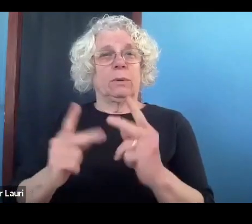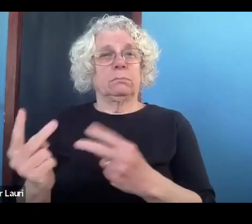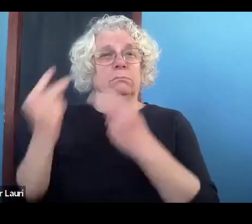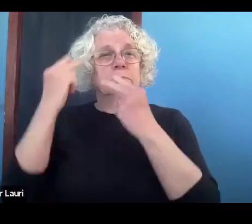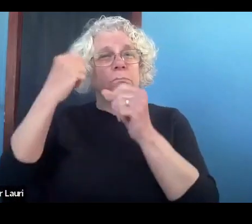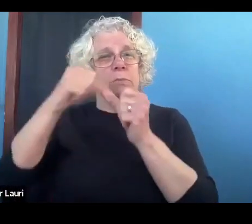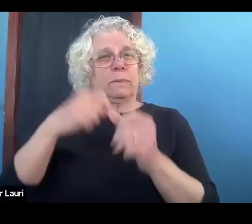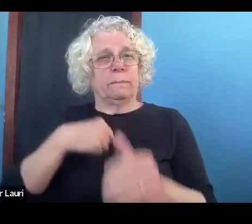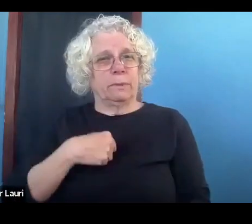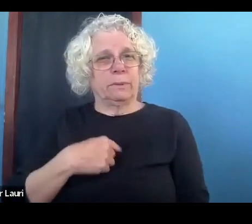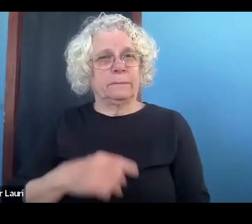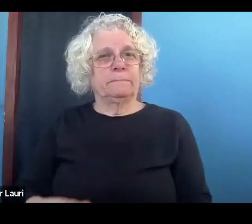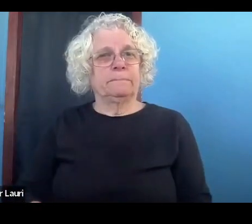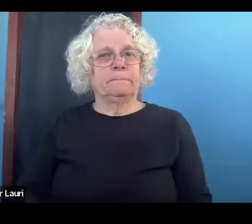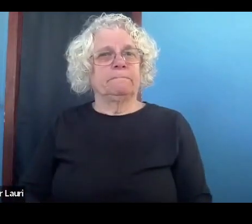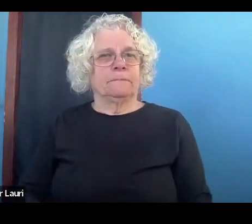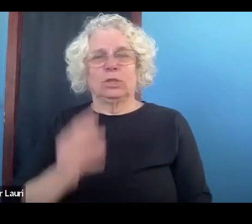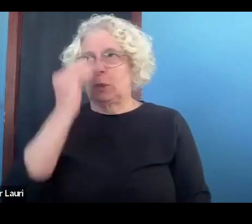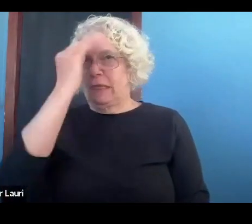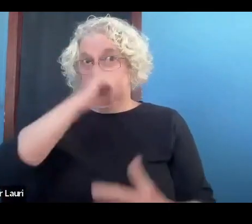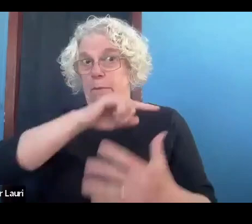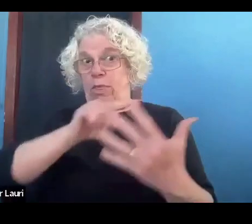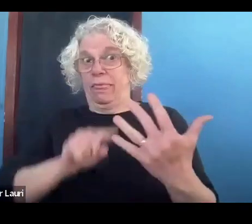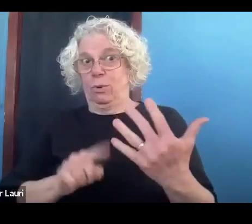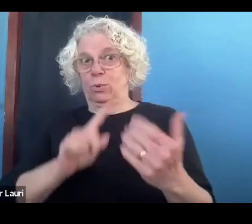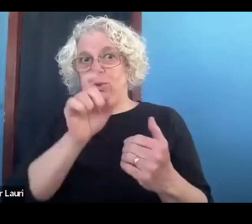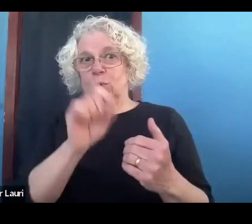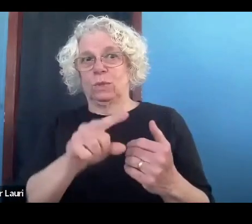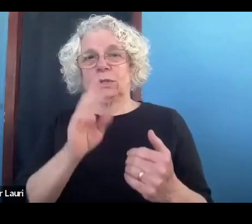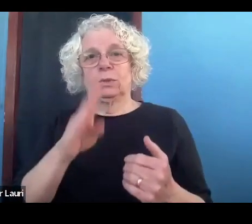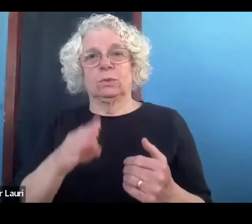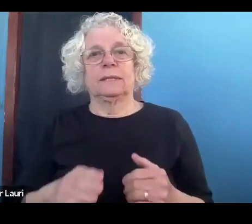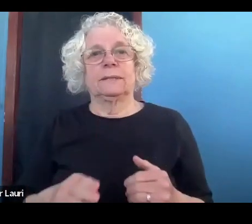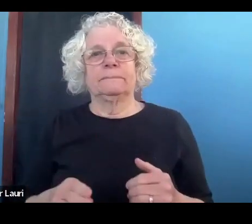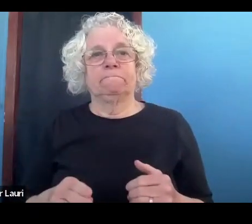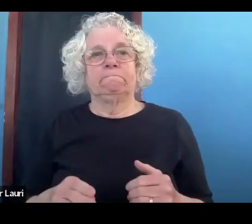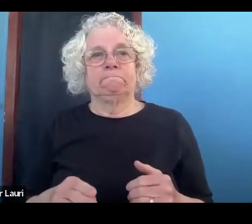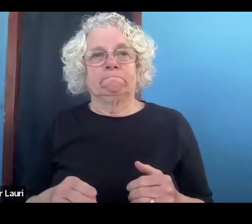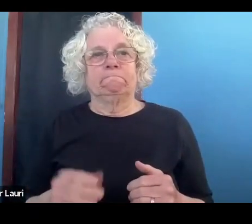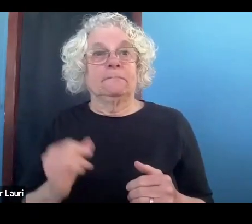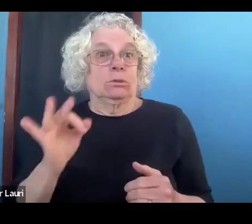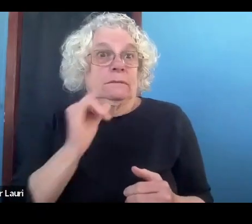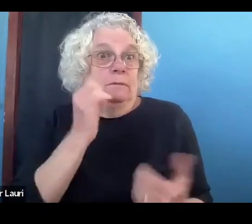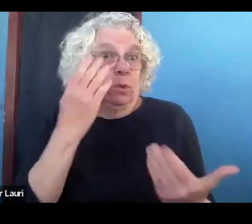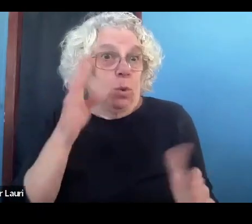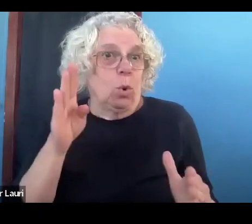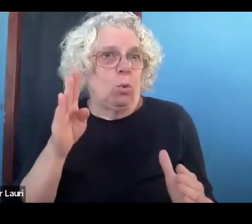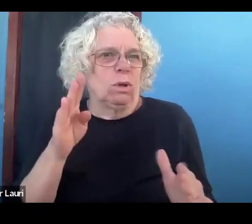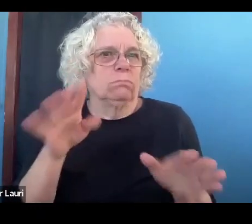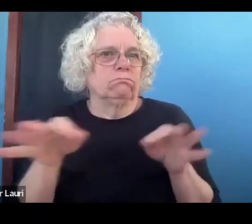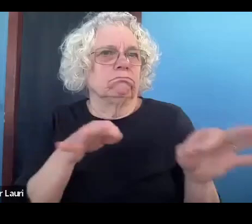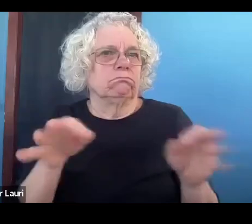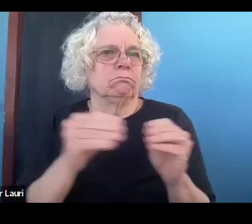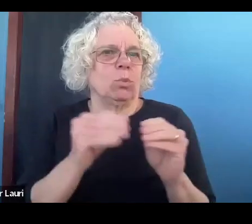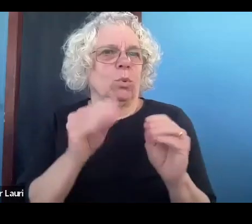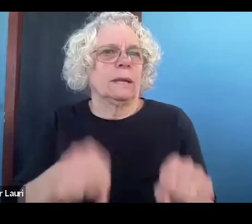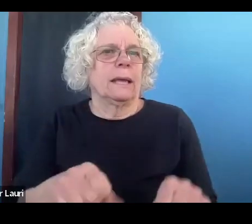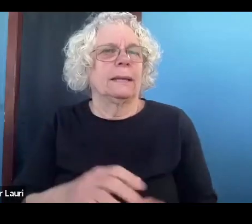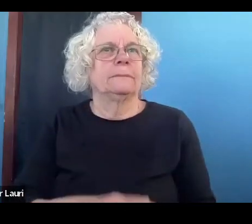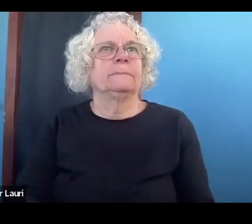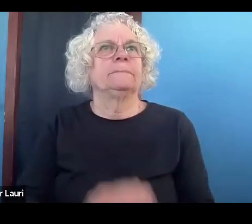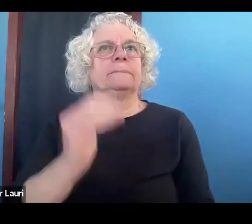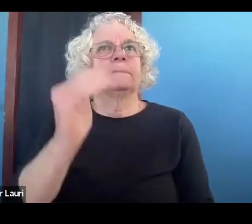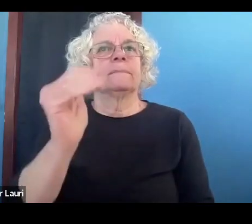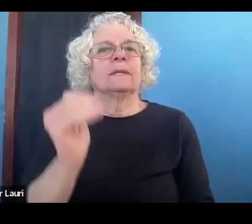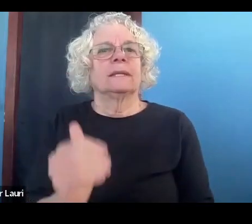your wheels spinning about some of those questions and hope to fill in some of those gaps for you. So we can go on to the next slide,